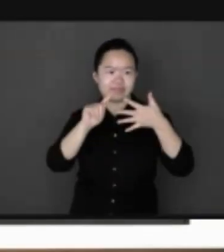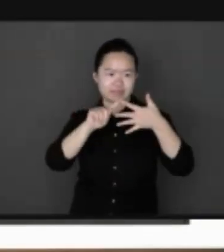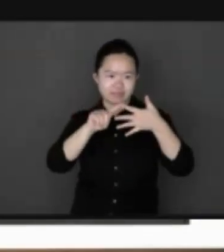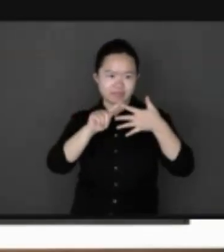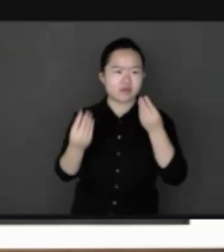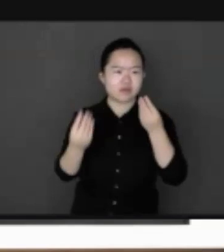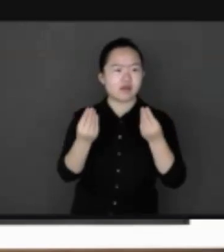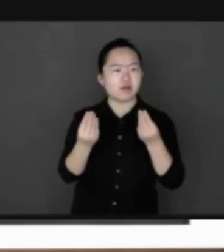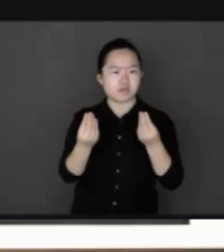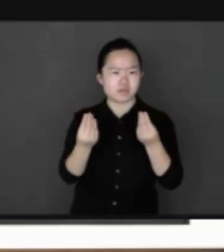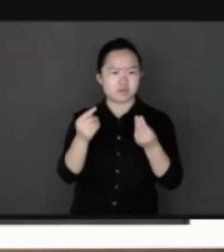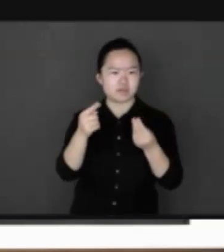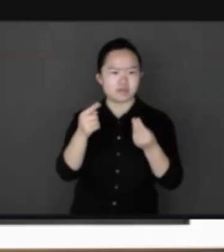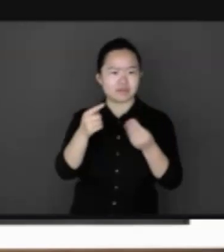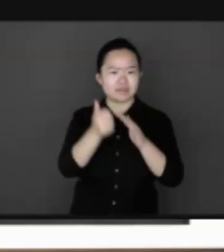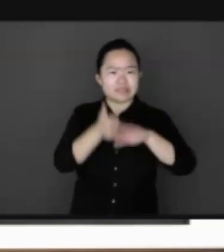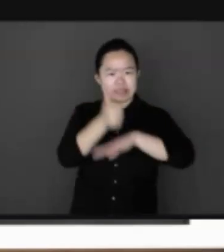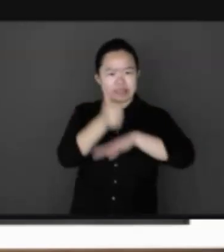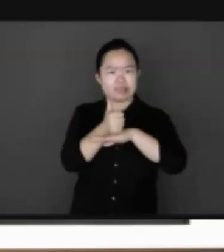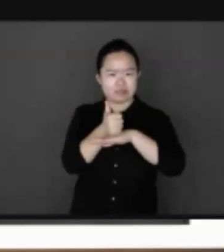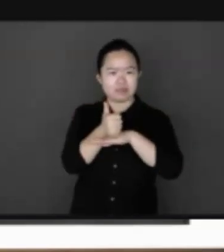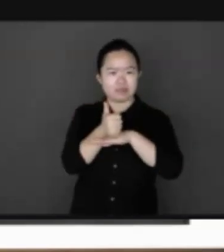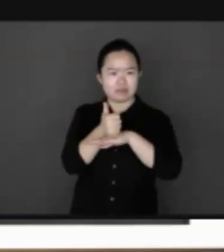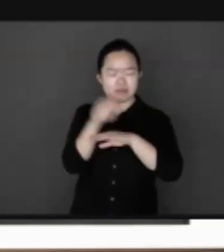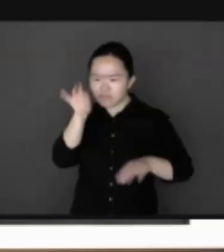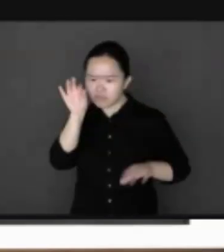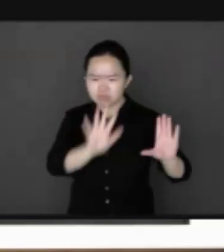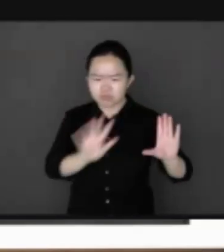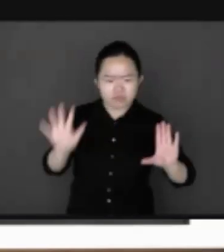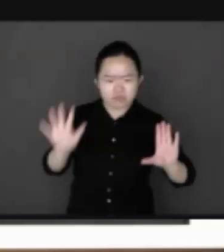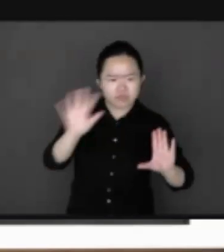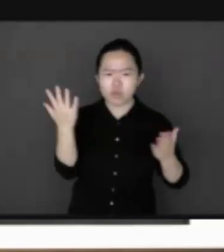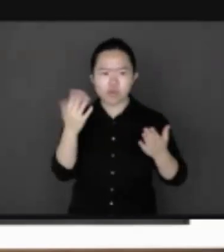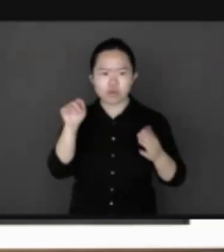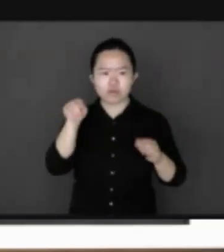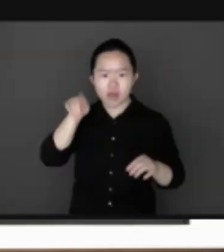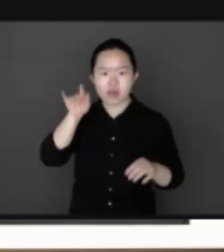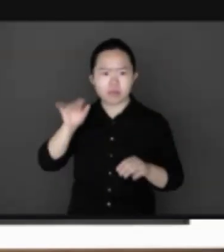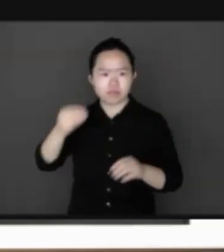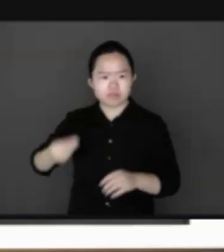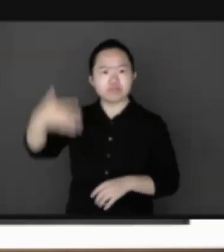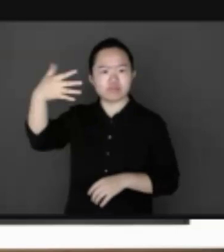sure that the settings themselves are accessible? And there were also